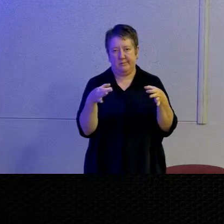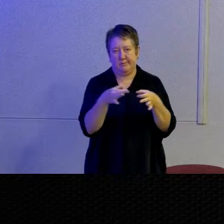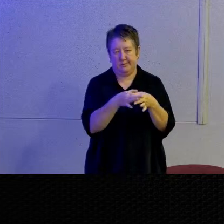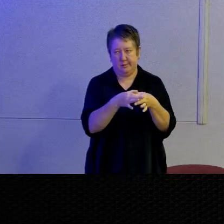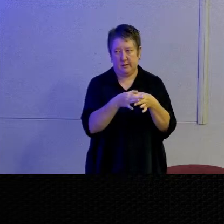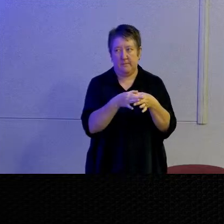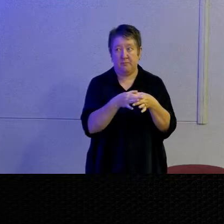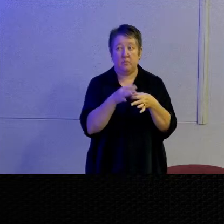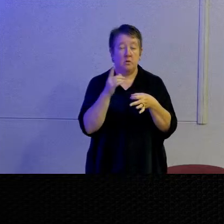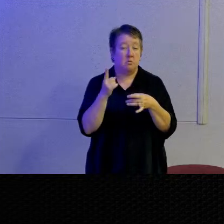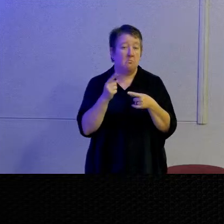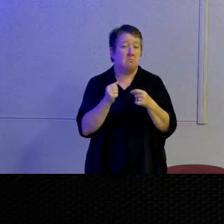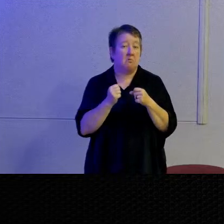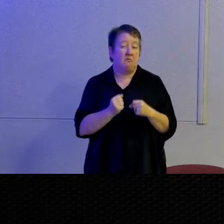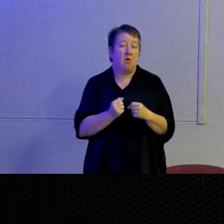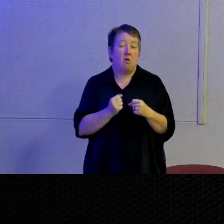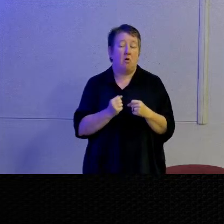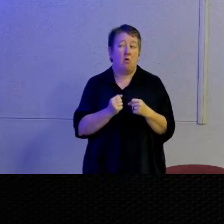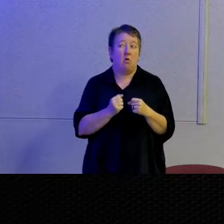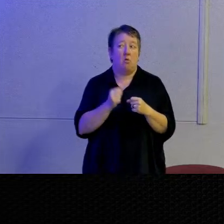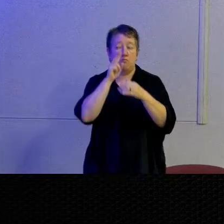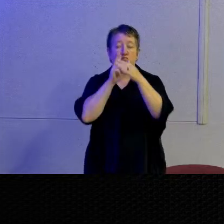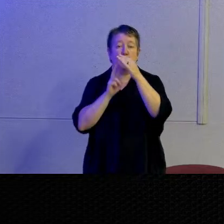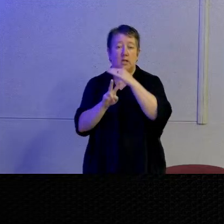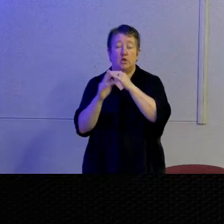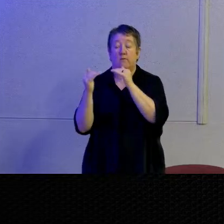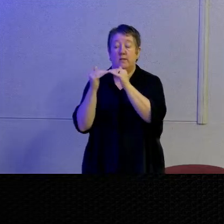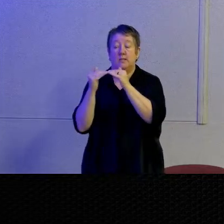firm predictions of the standard model. They have to be there,